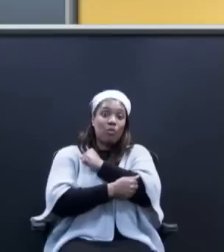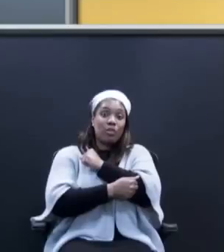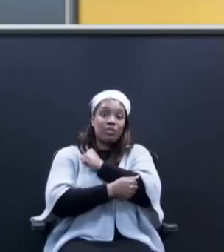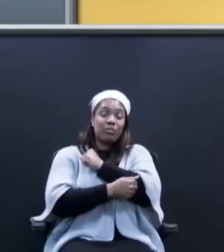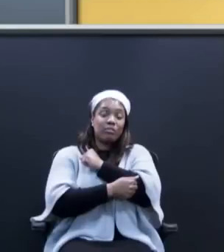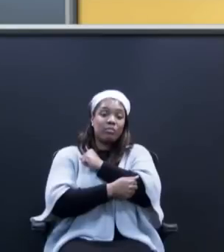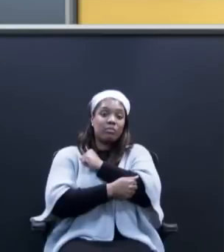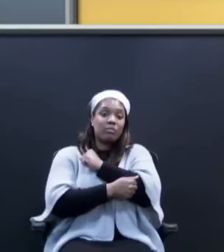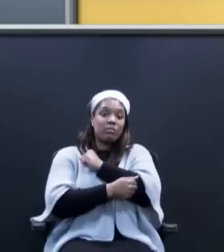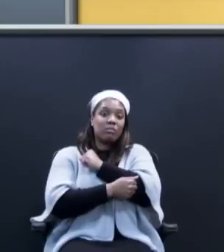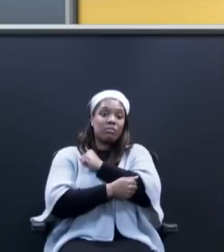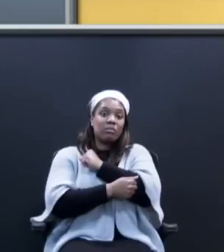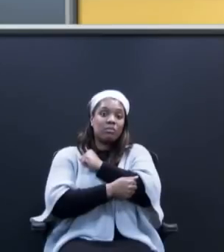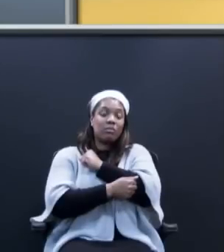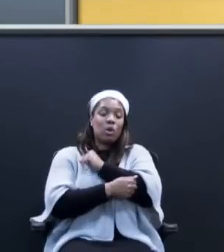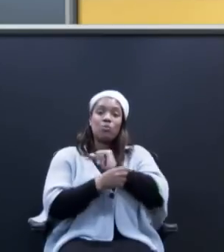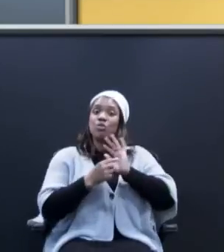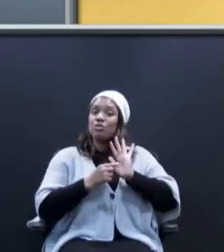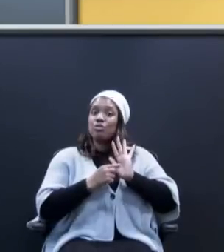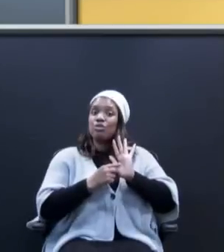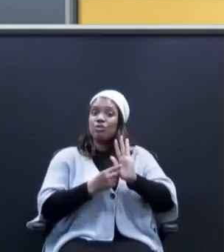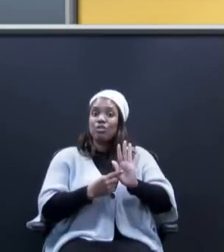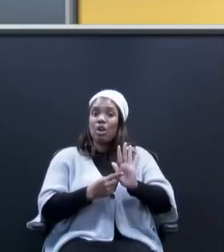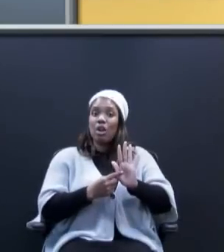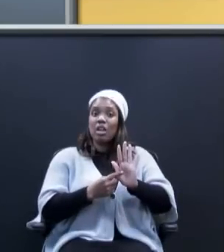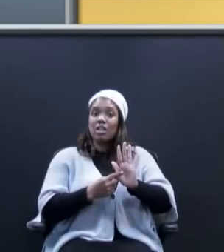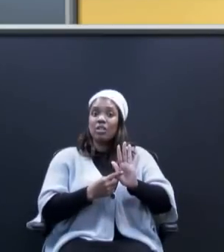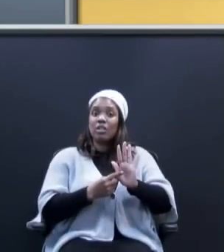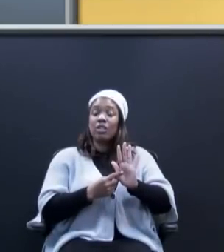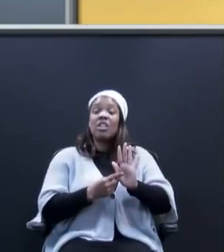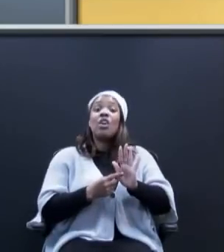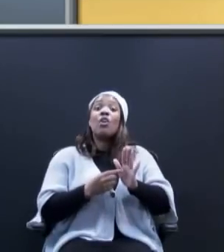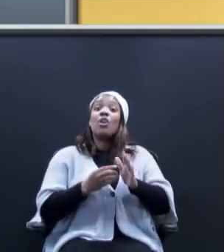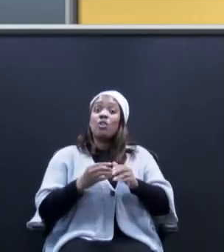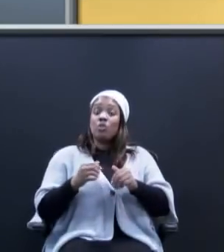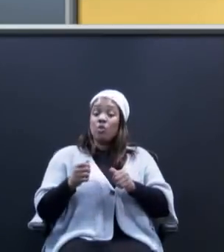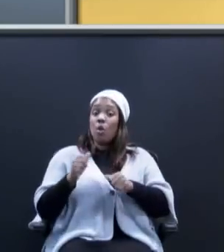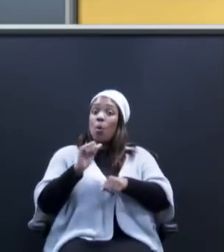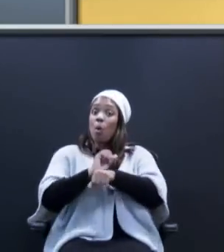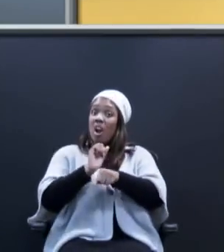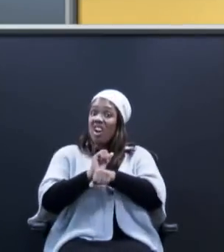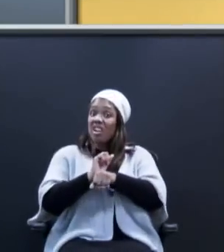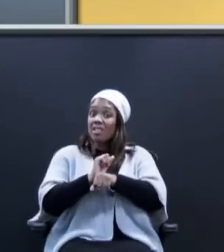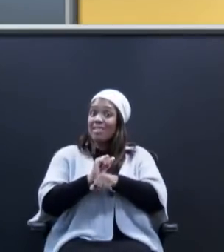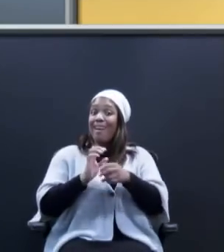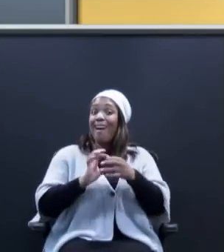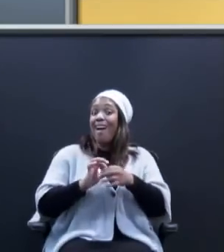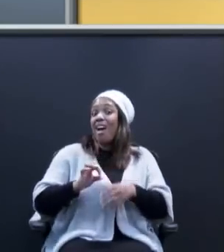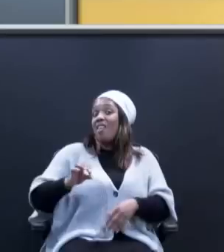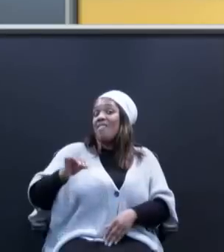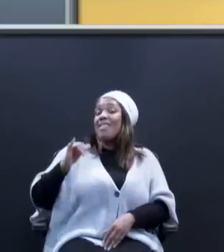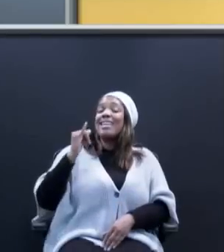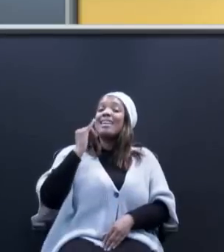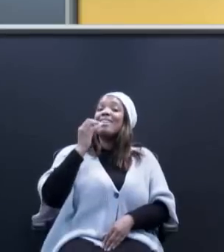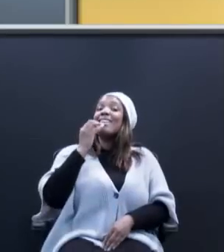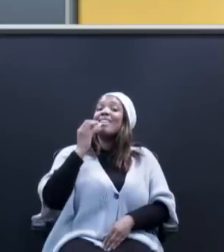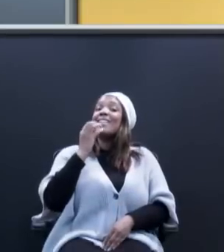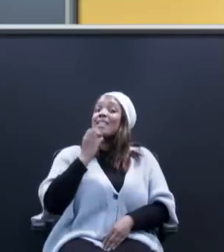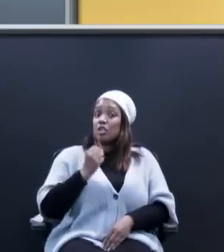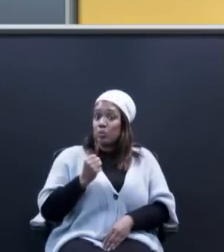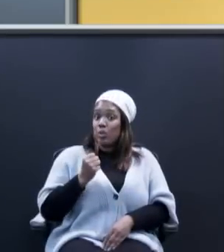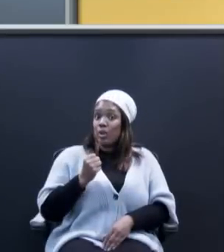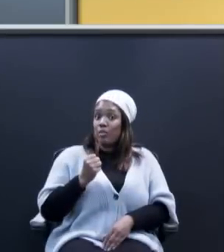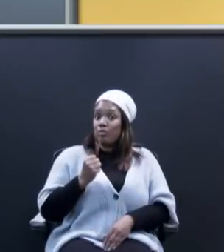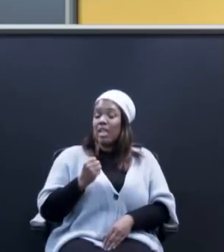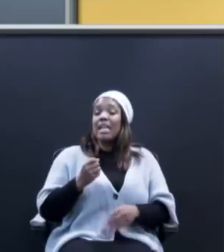was shown by the operation of Israel, sisters and brothers. Let's give you a good example of what I'm